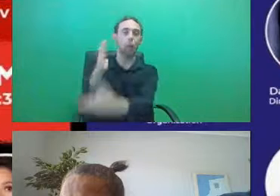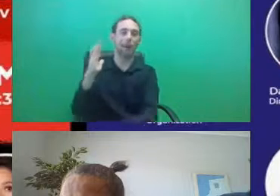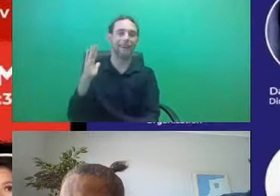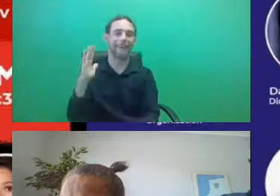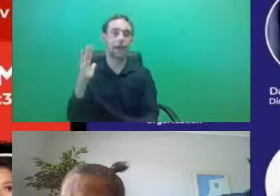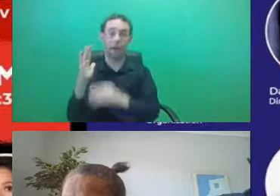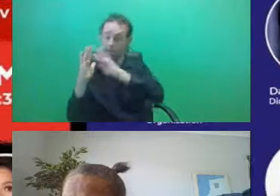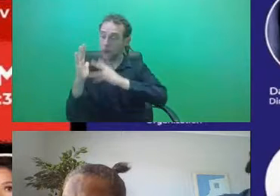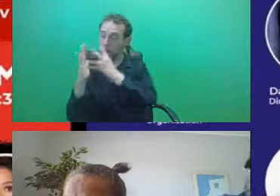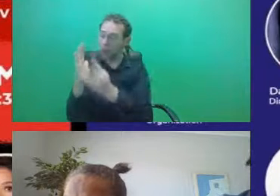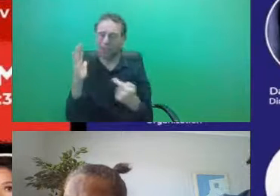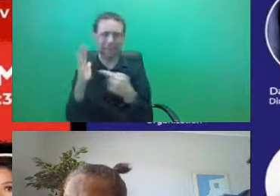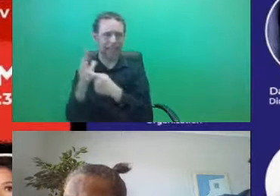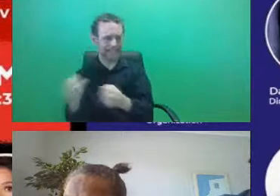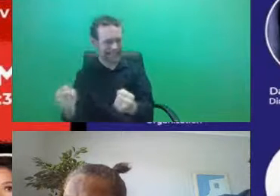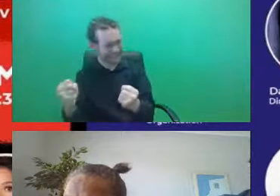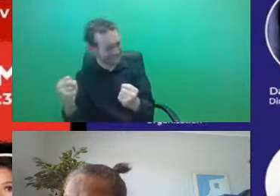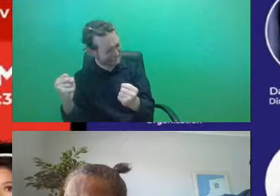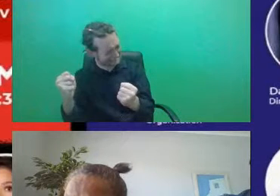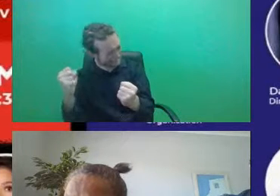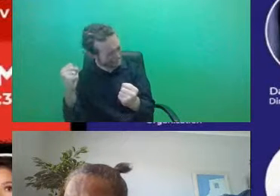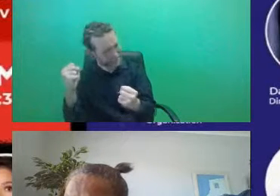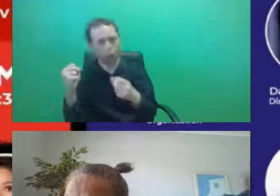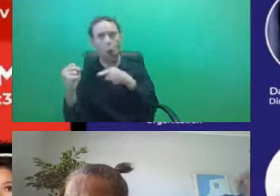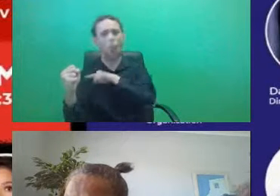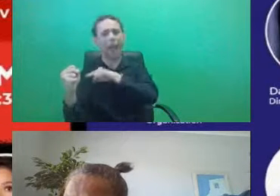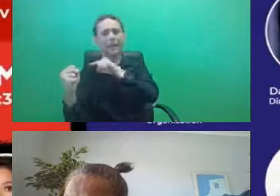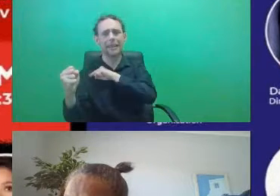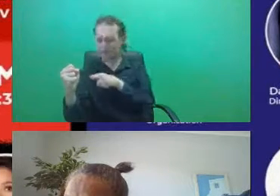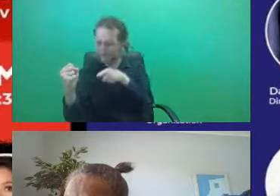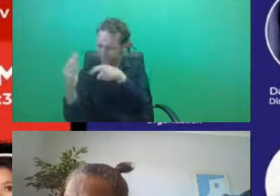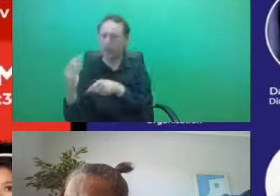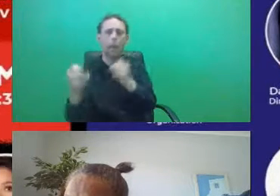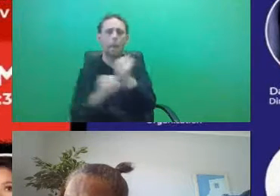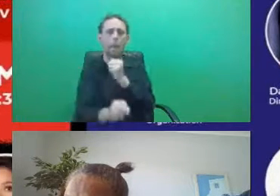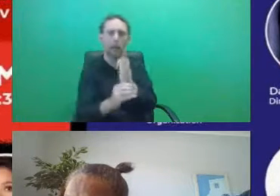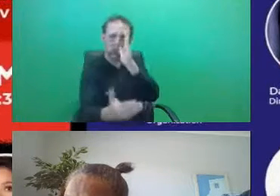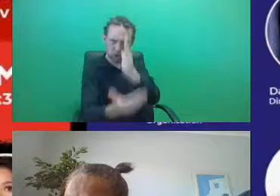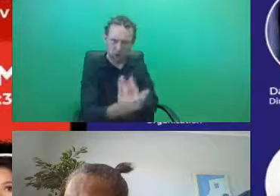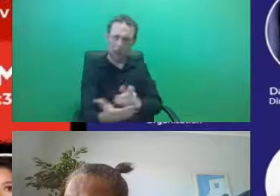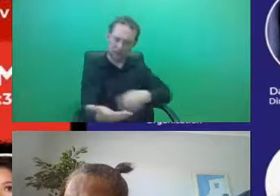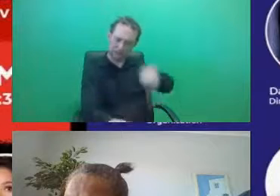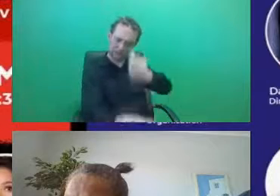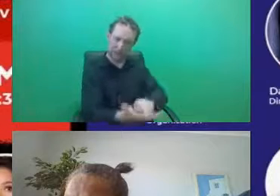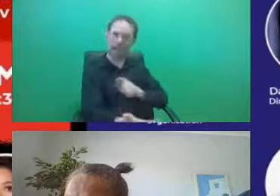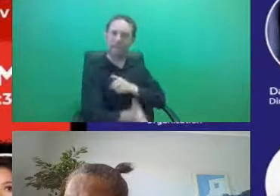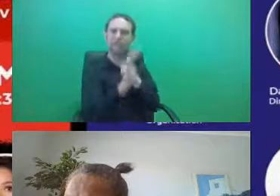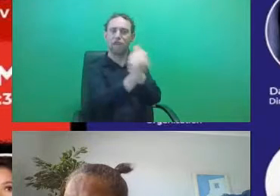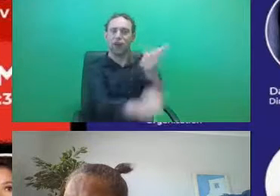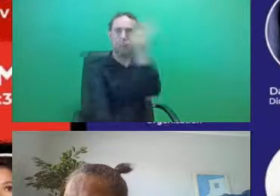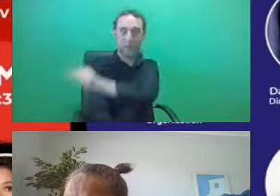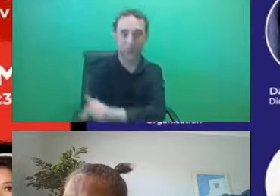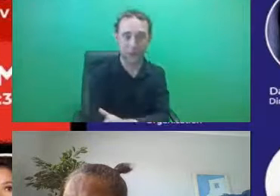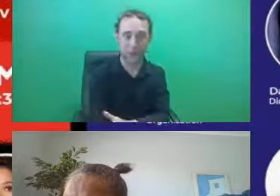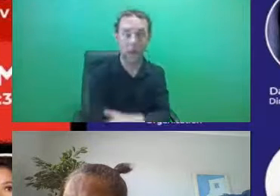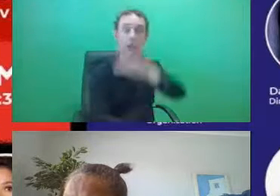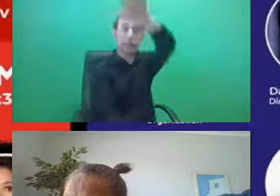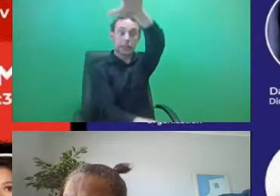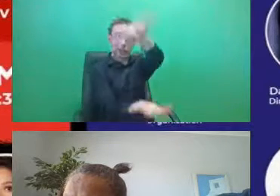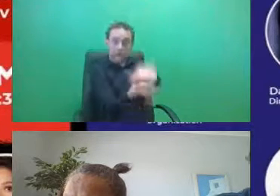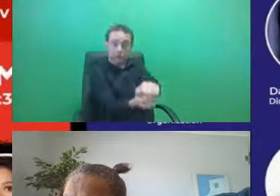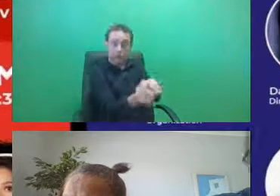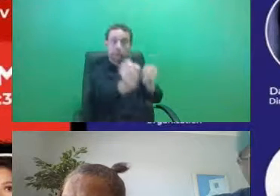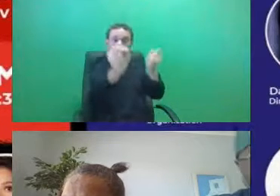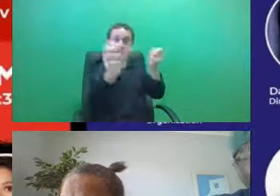it's very difficult then not to adhere to what you are signing. I think in a nutshell, that was